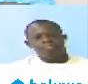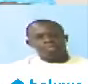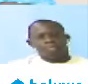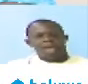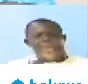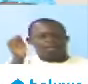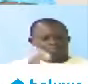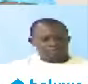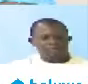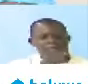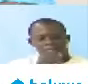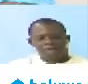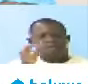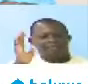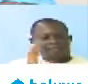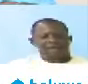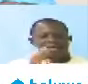your release.